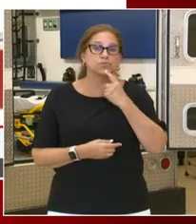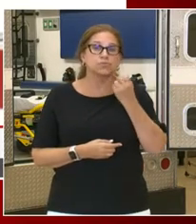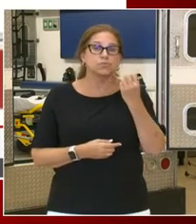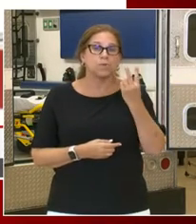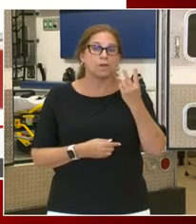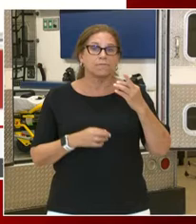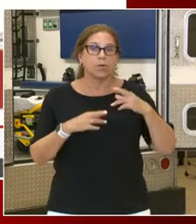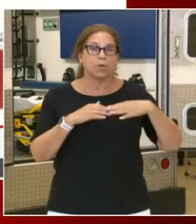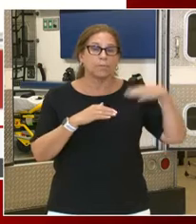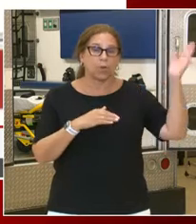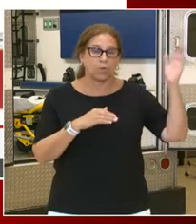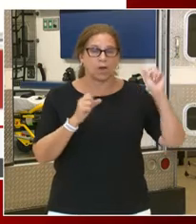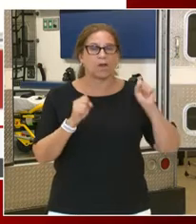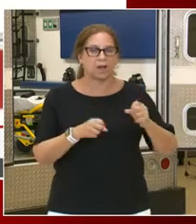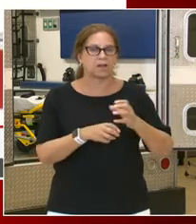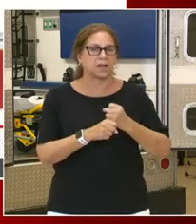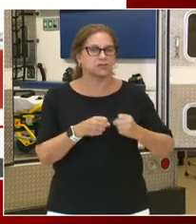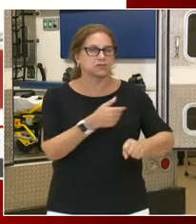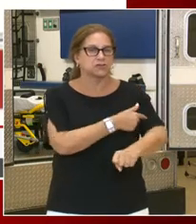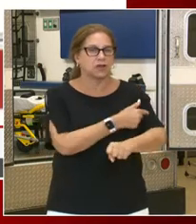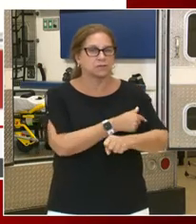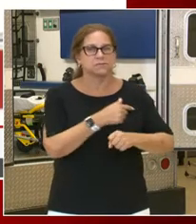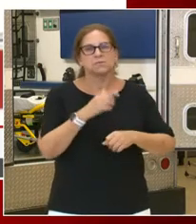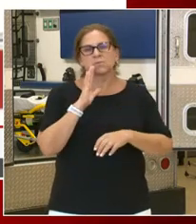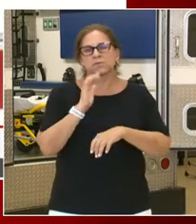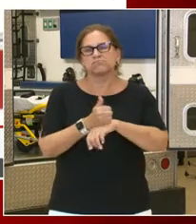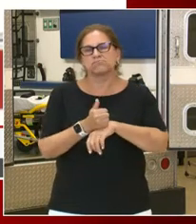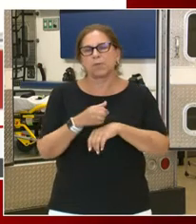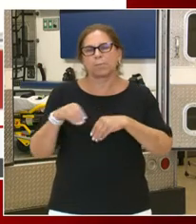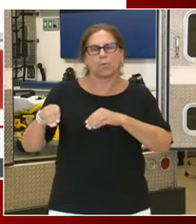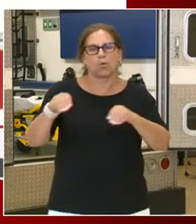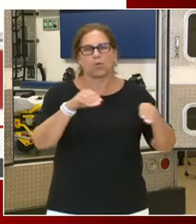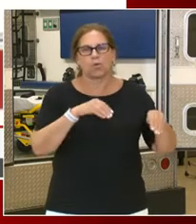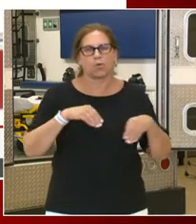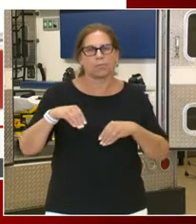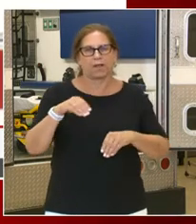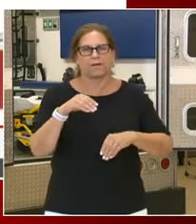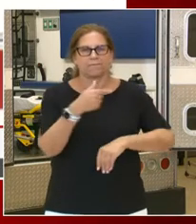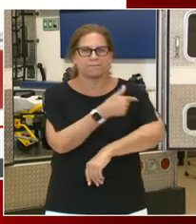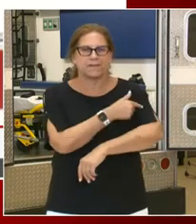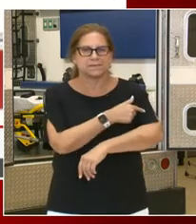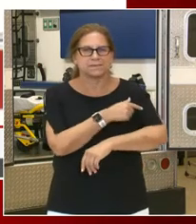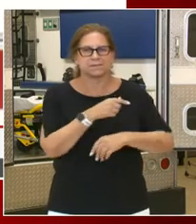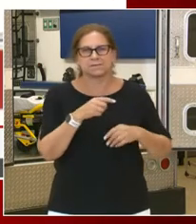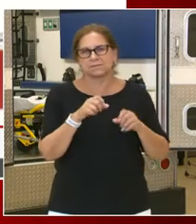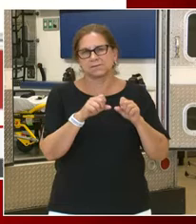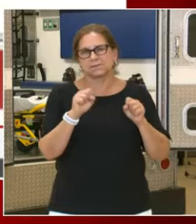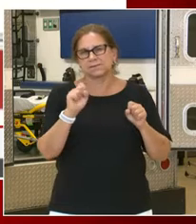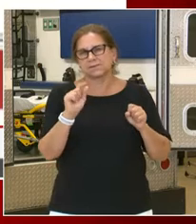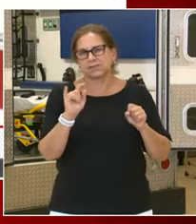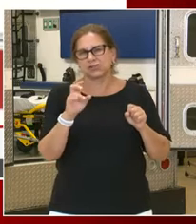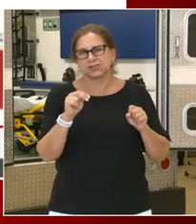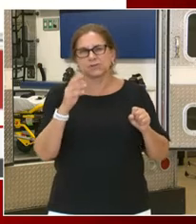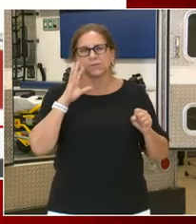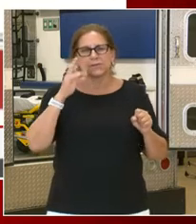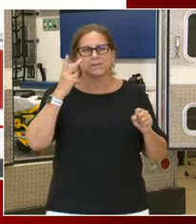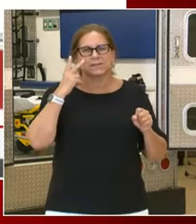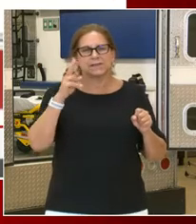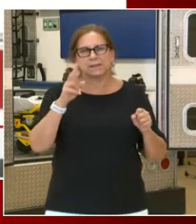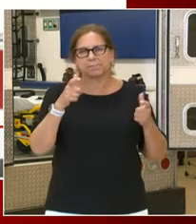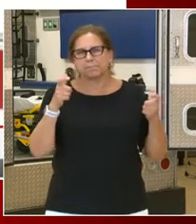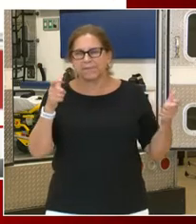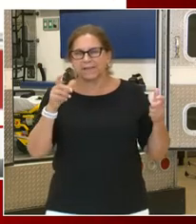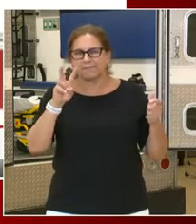In addition to that, we'll continue our family meals. So that's another way families can get back on campus. And then we'll ramp up